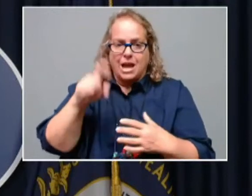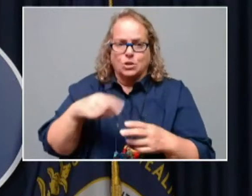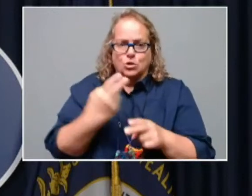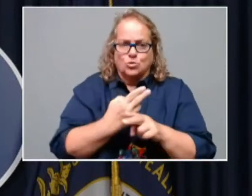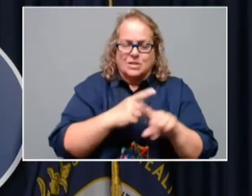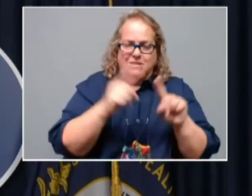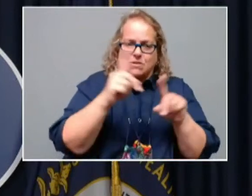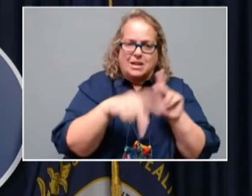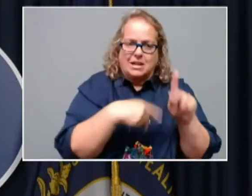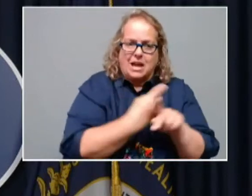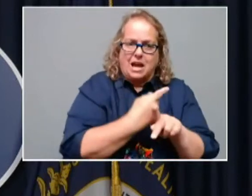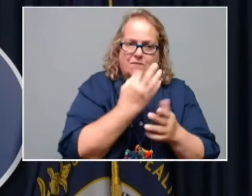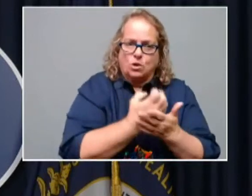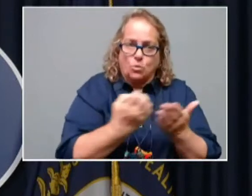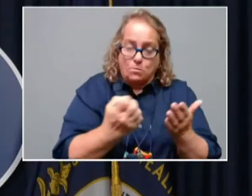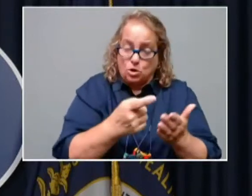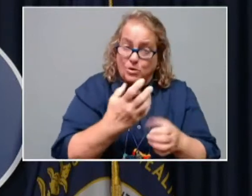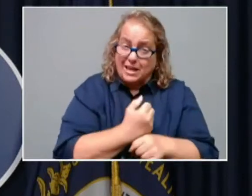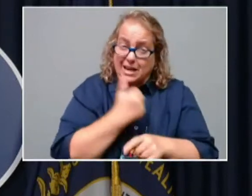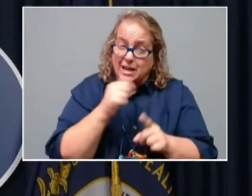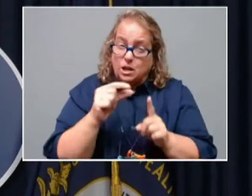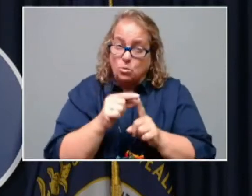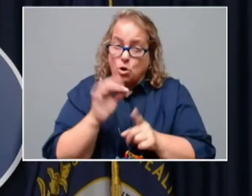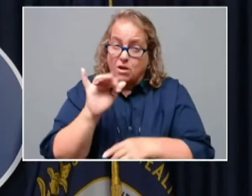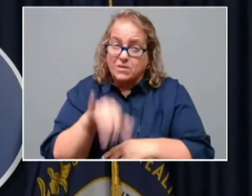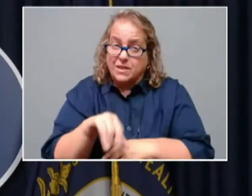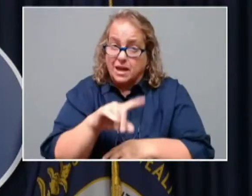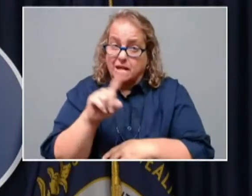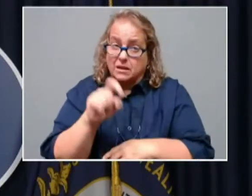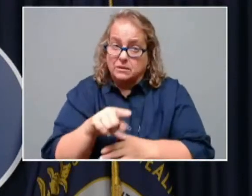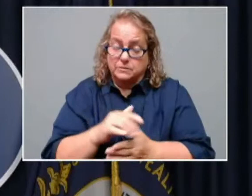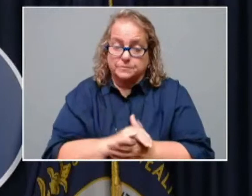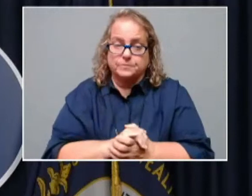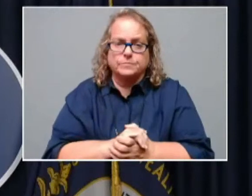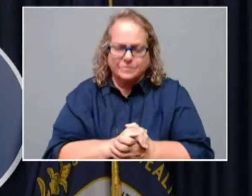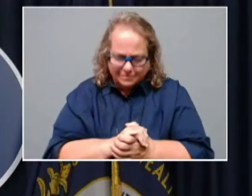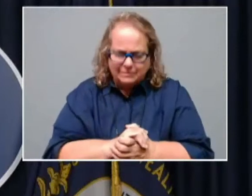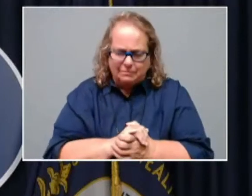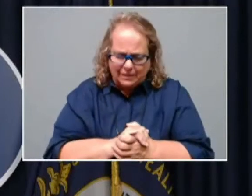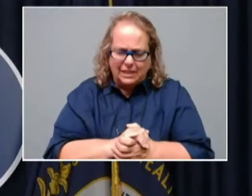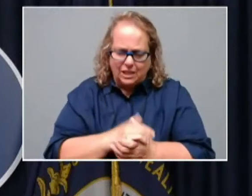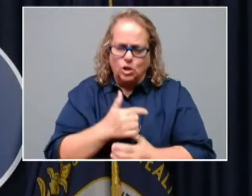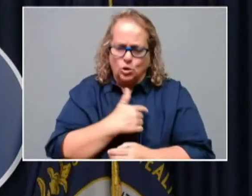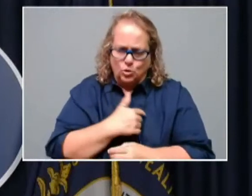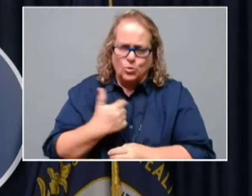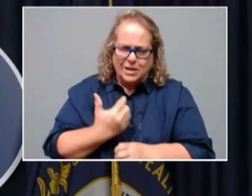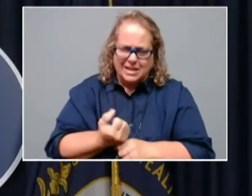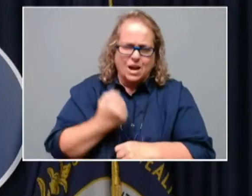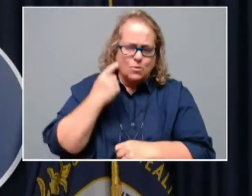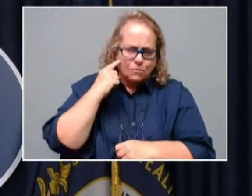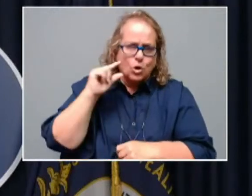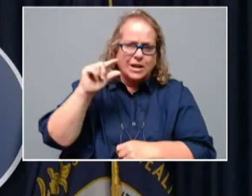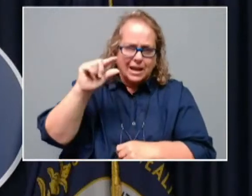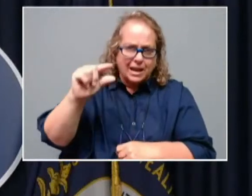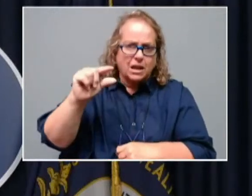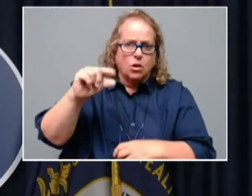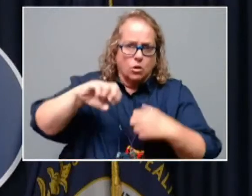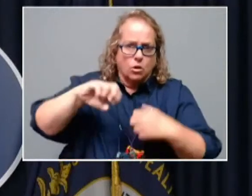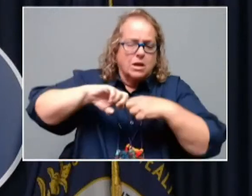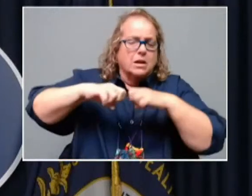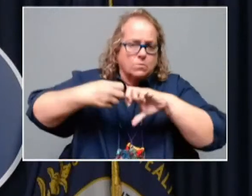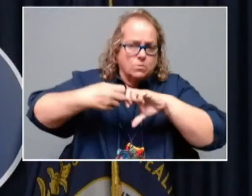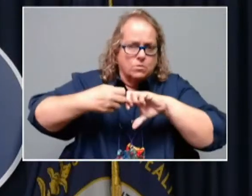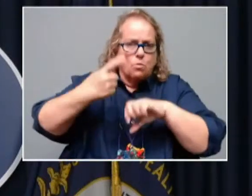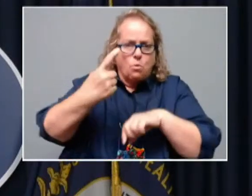care of their patients. Are you getting any word of that? We have gotten just a little bit from one